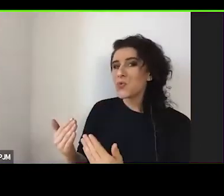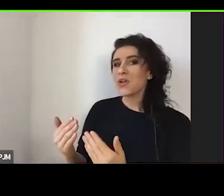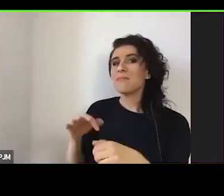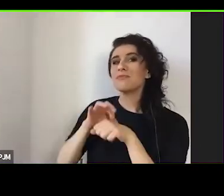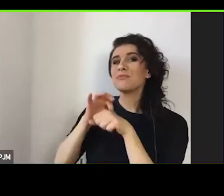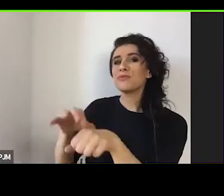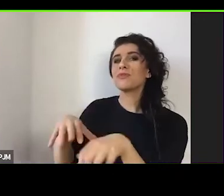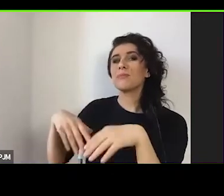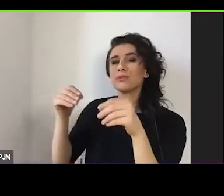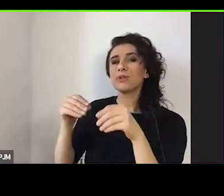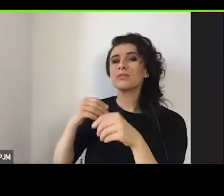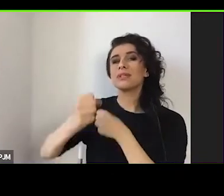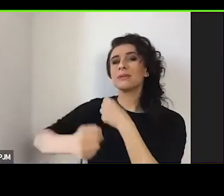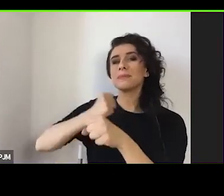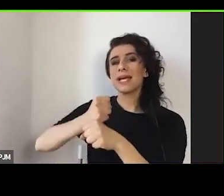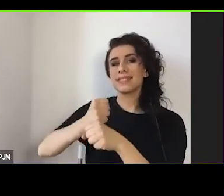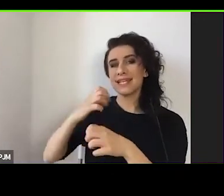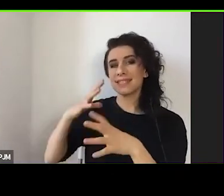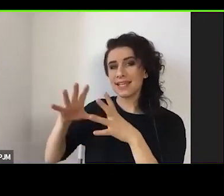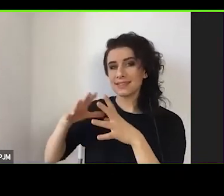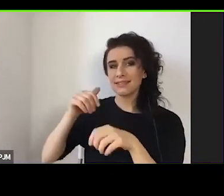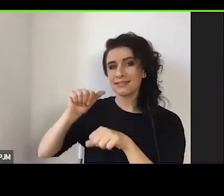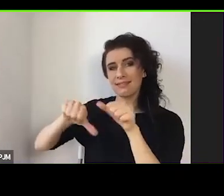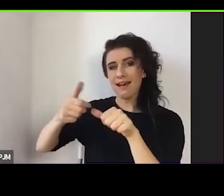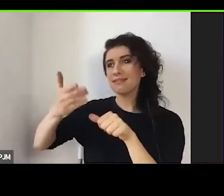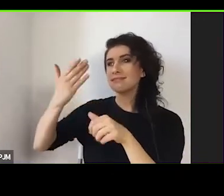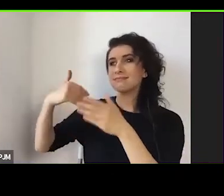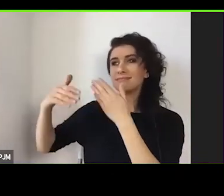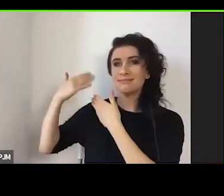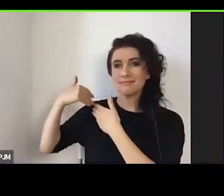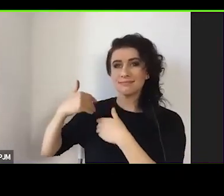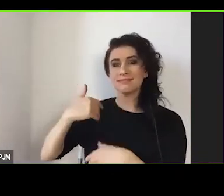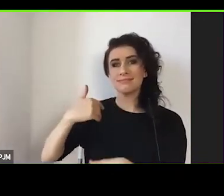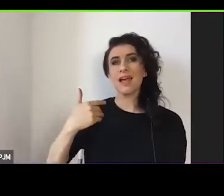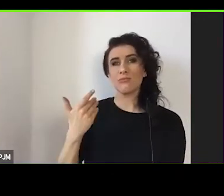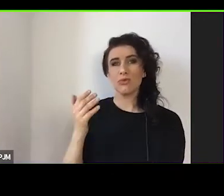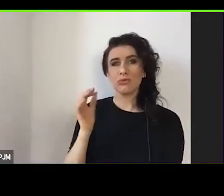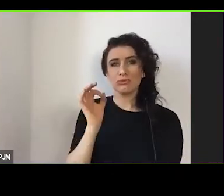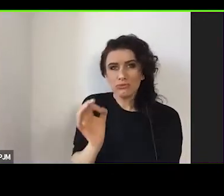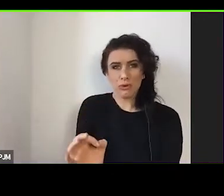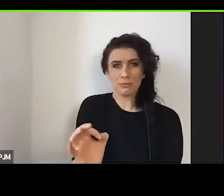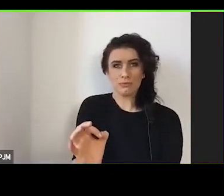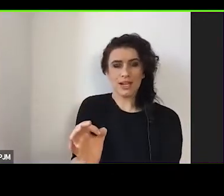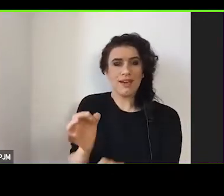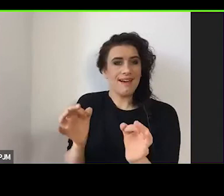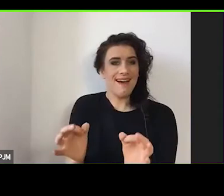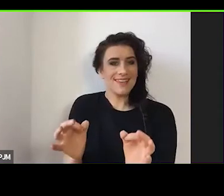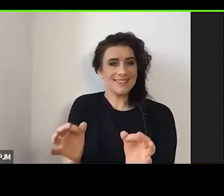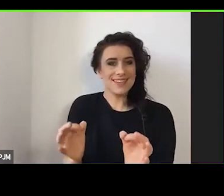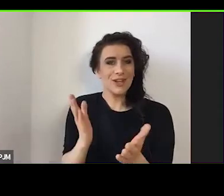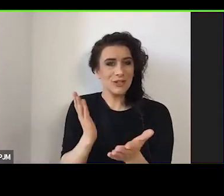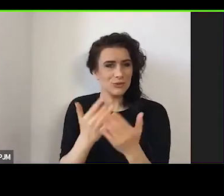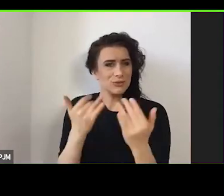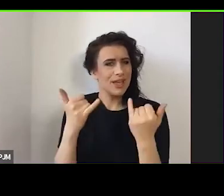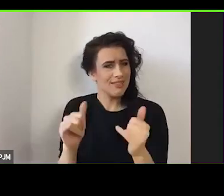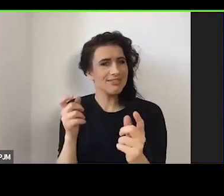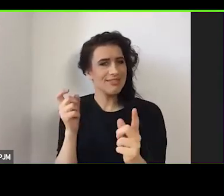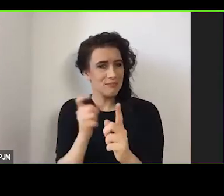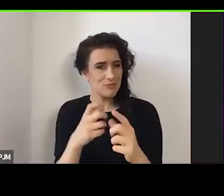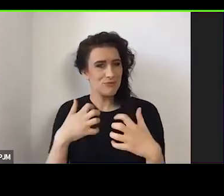you at the moment? So what happened during those 10 years? Well, we are now one of the most